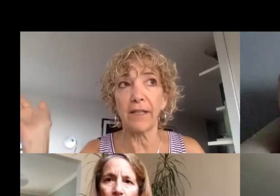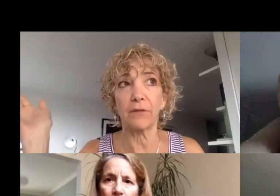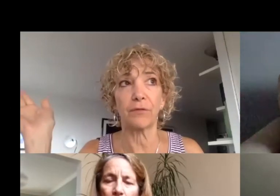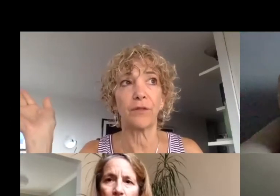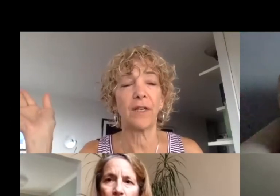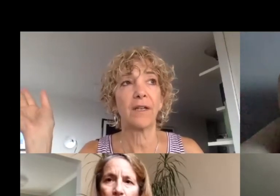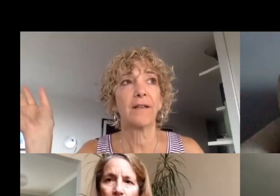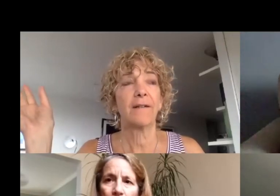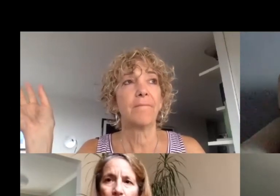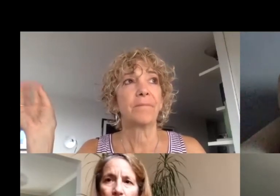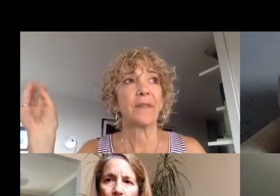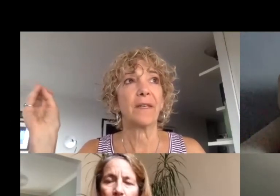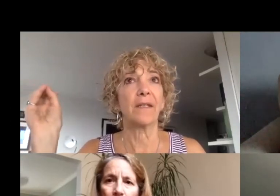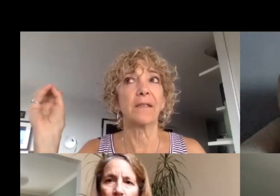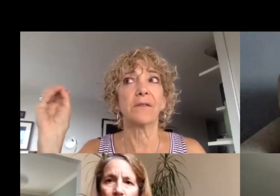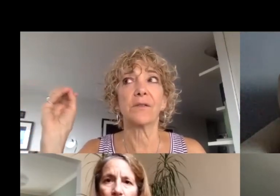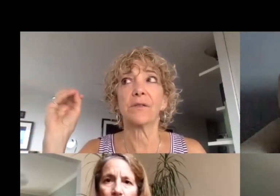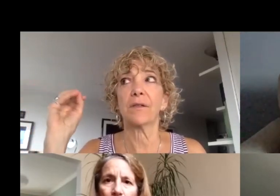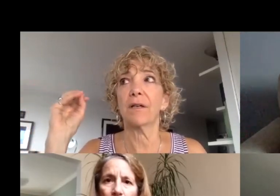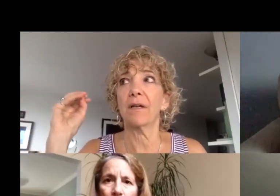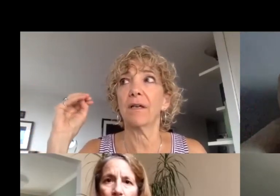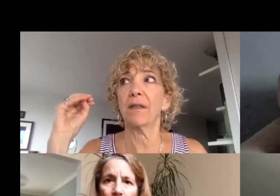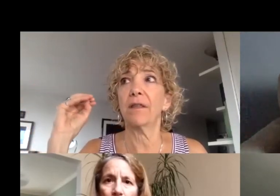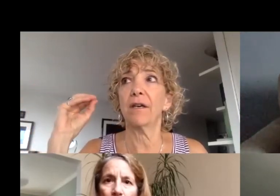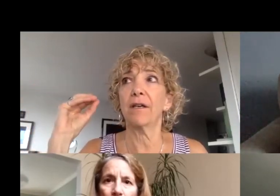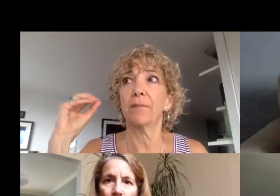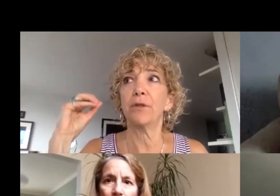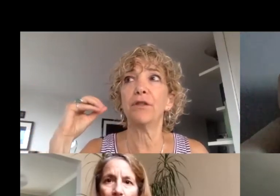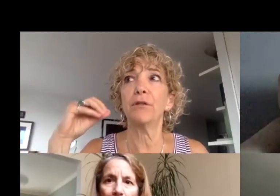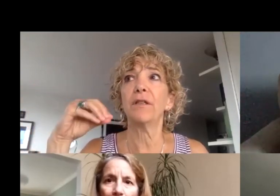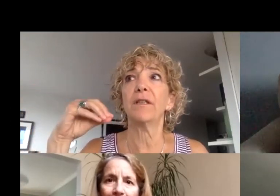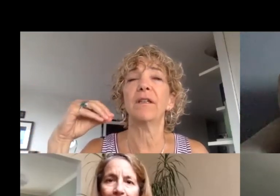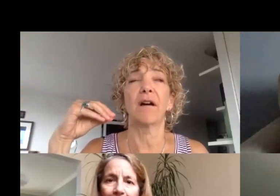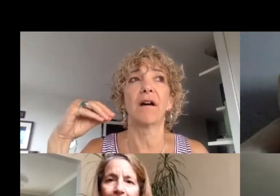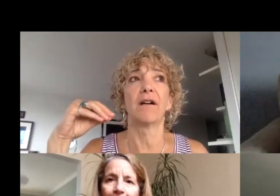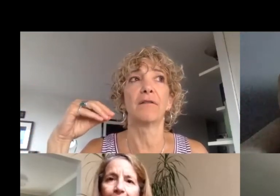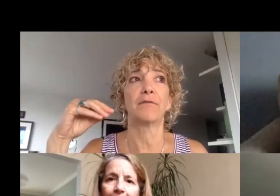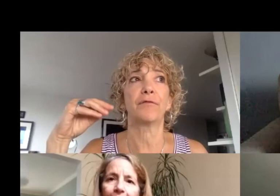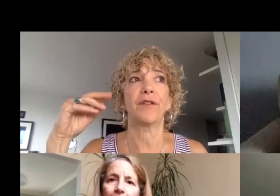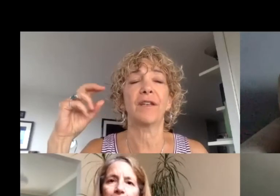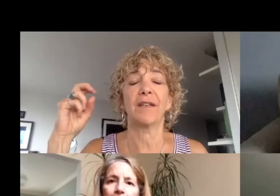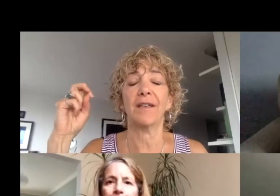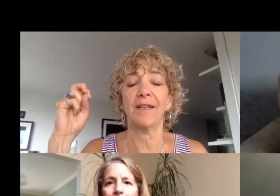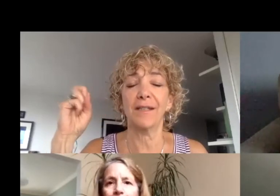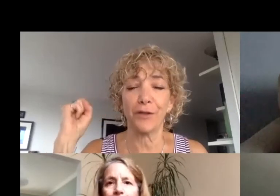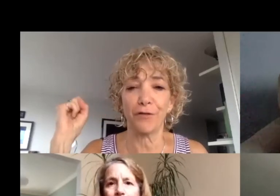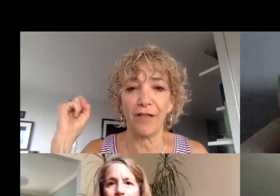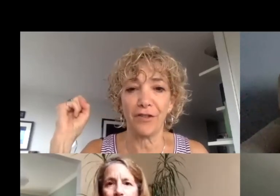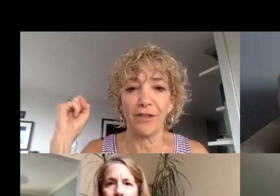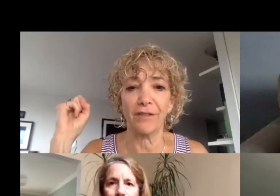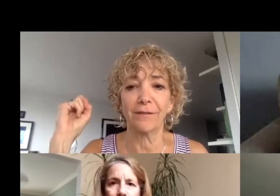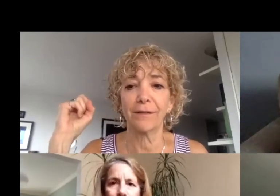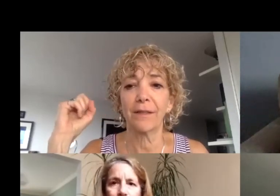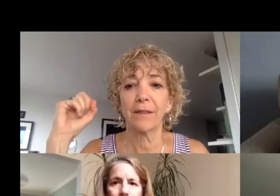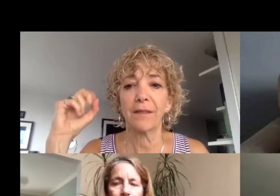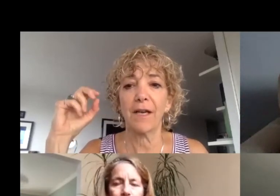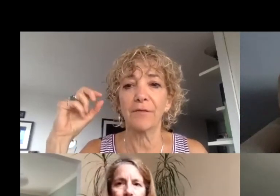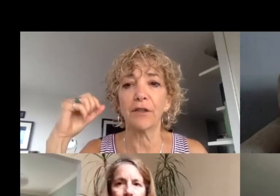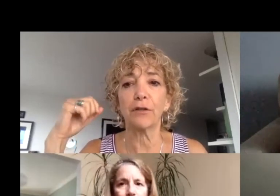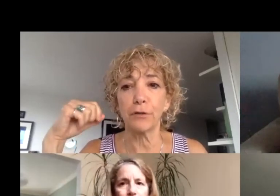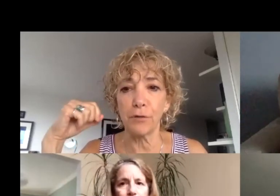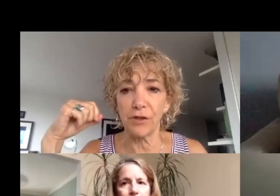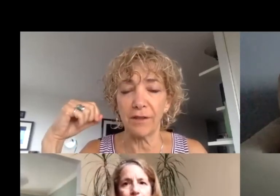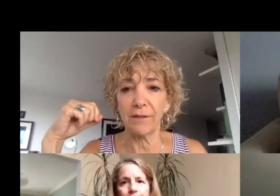whole life, is the beauty of integration,